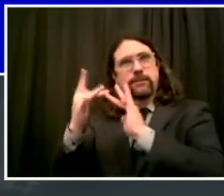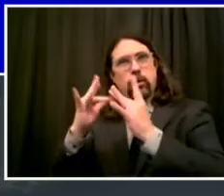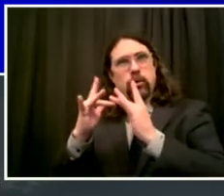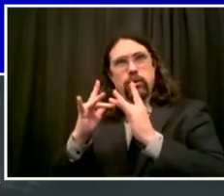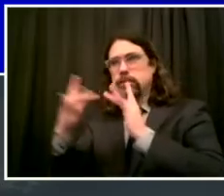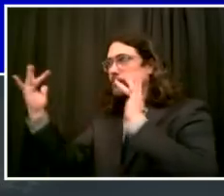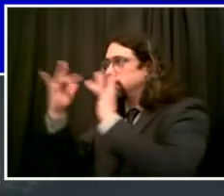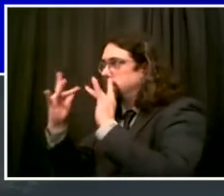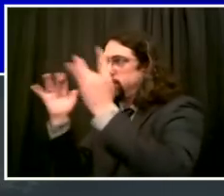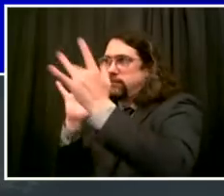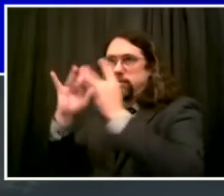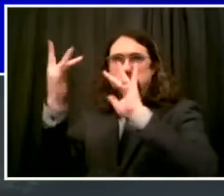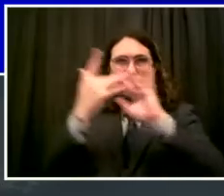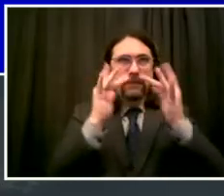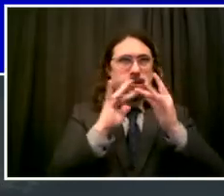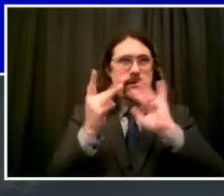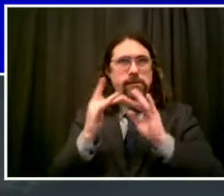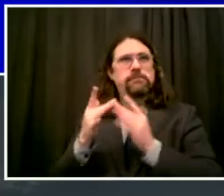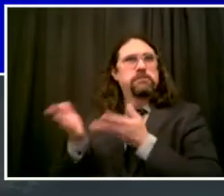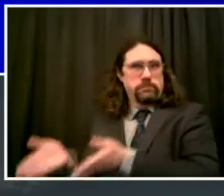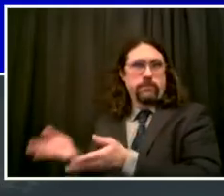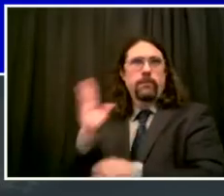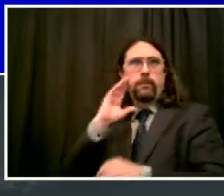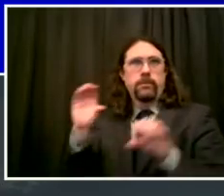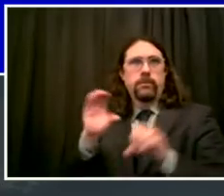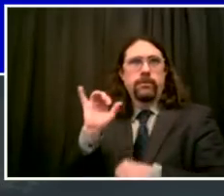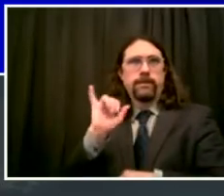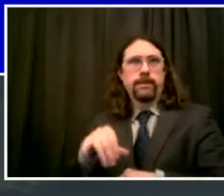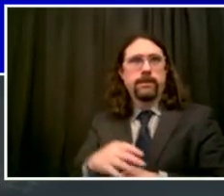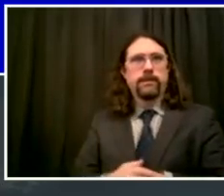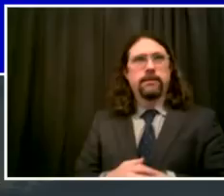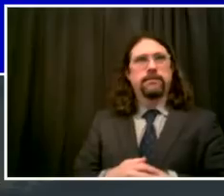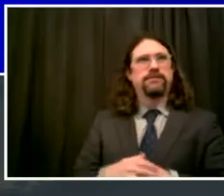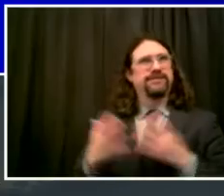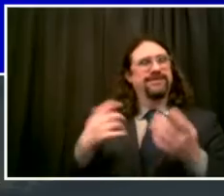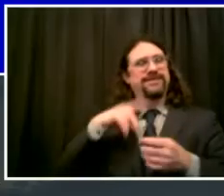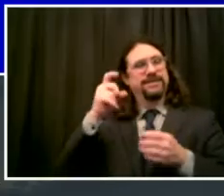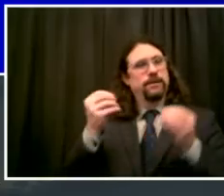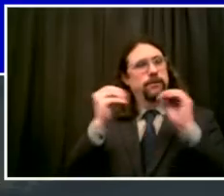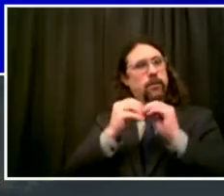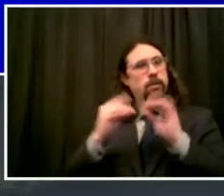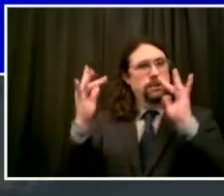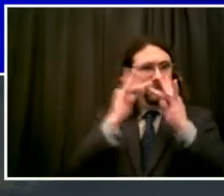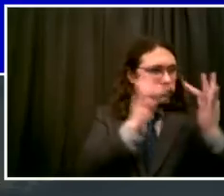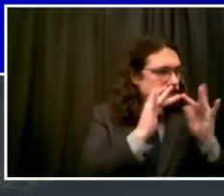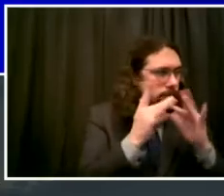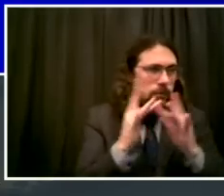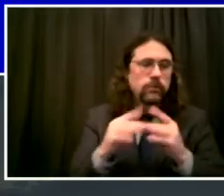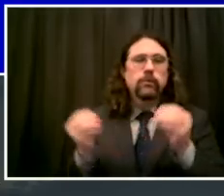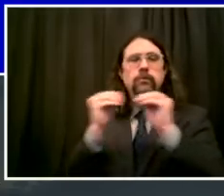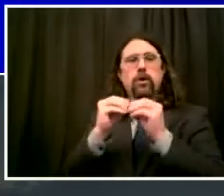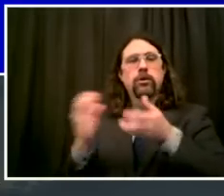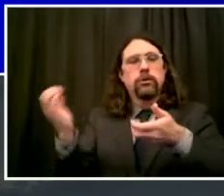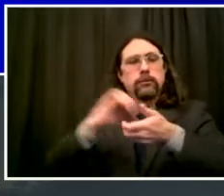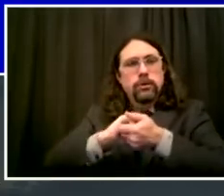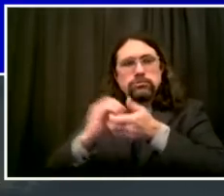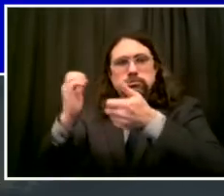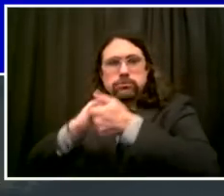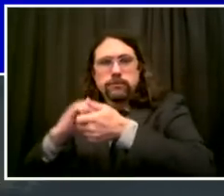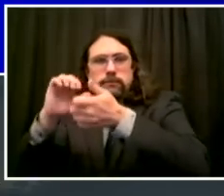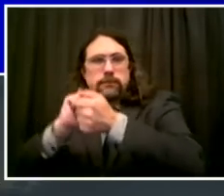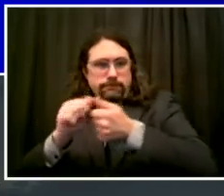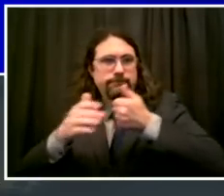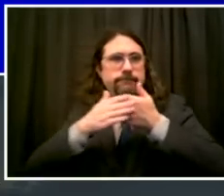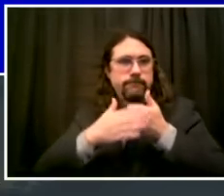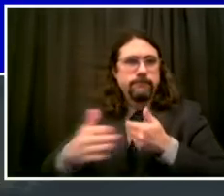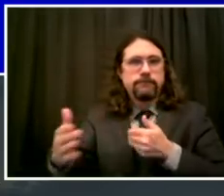small business. When I had a call last week as well with the heads of some of the largest businesses in New York City, and to their credit, they said